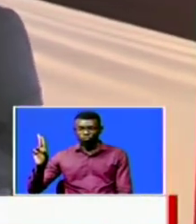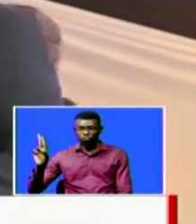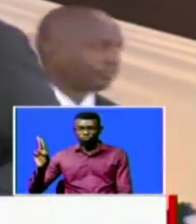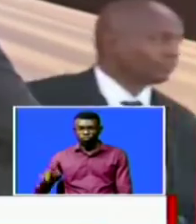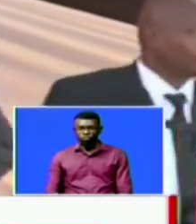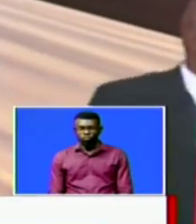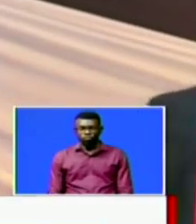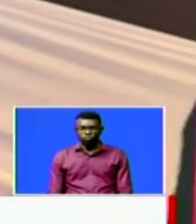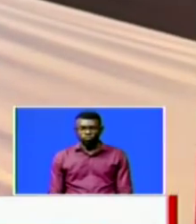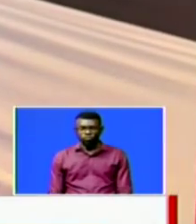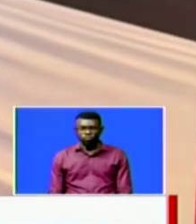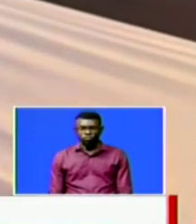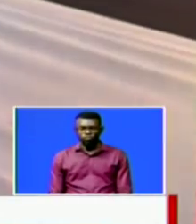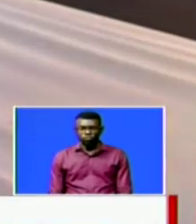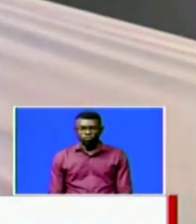please.